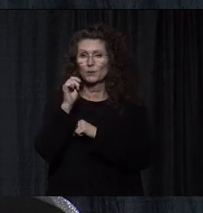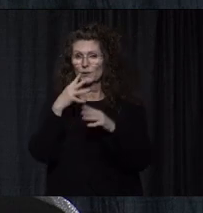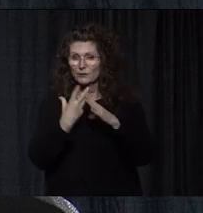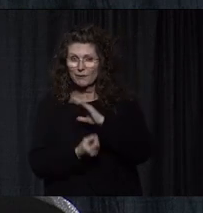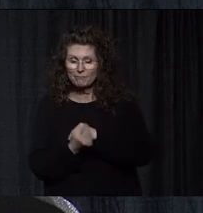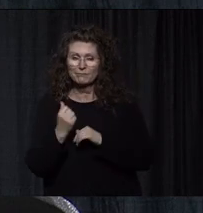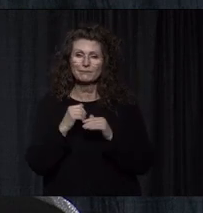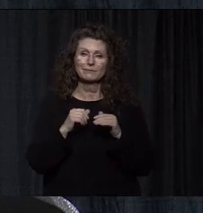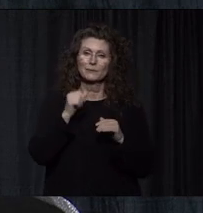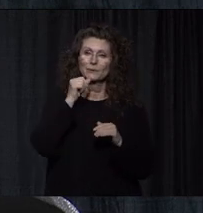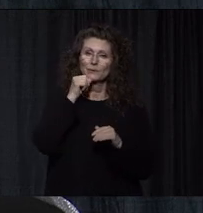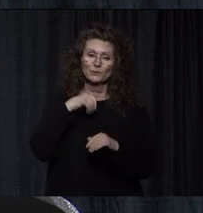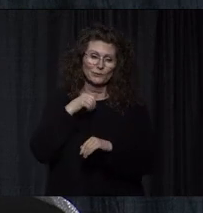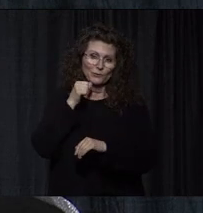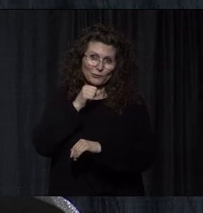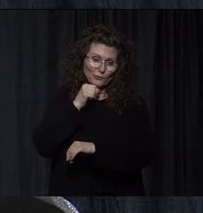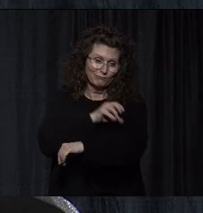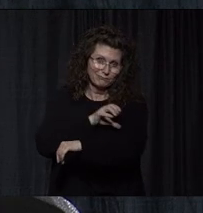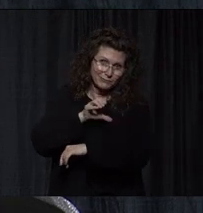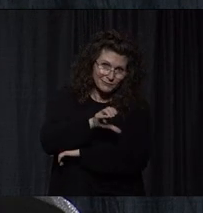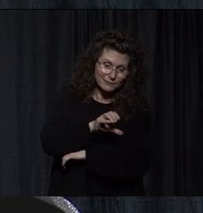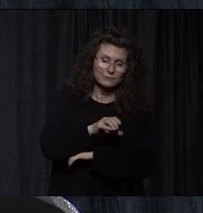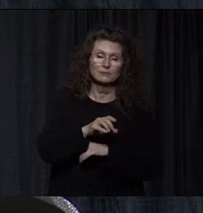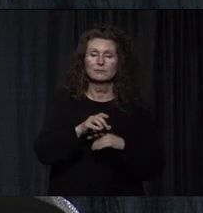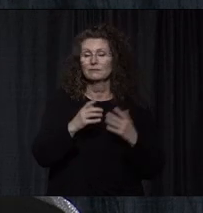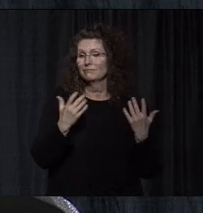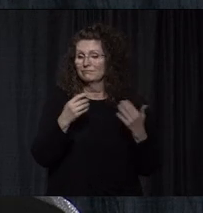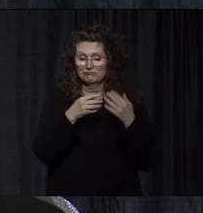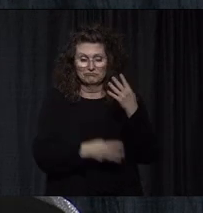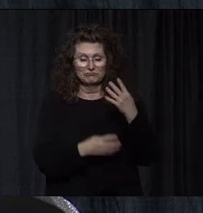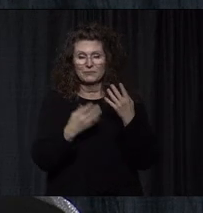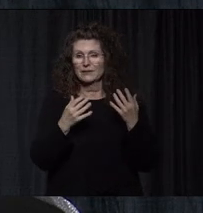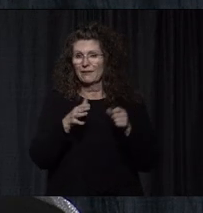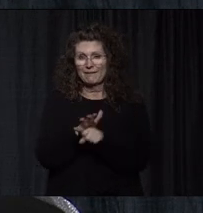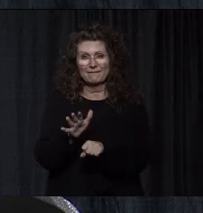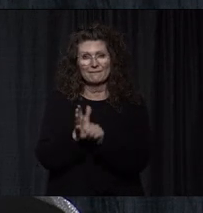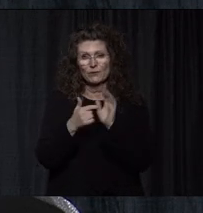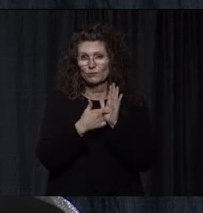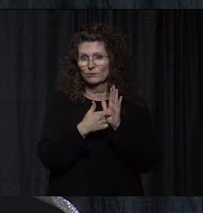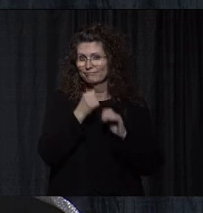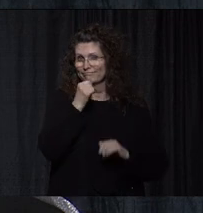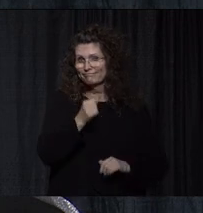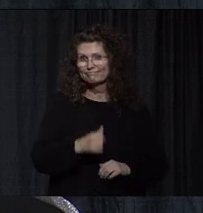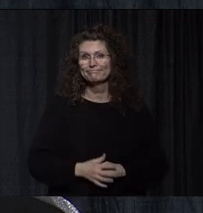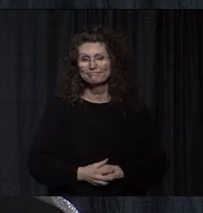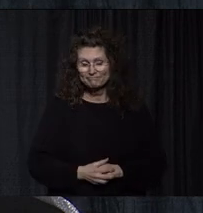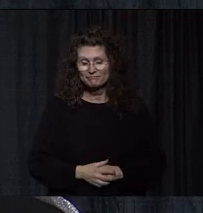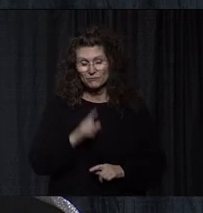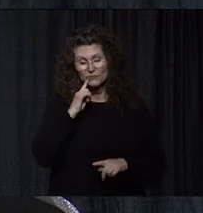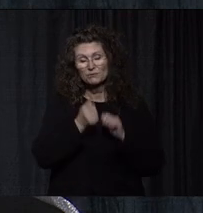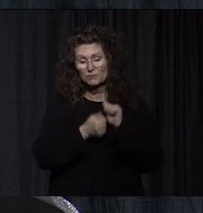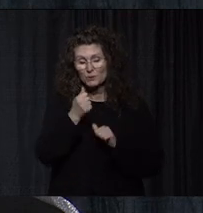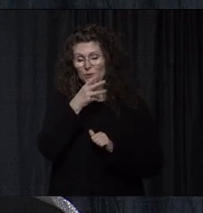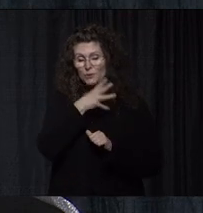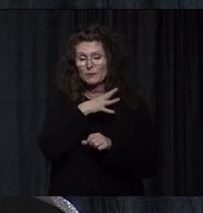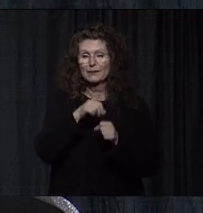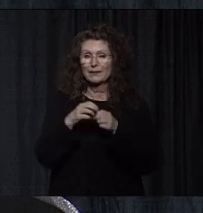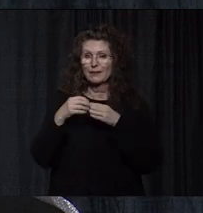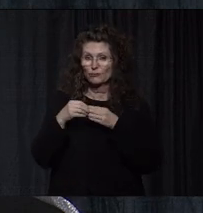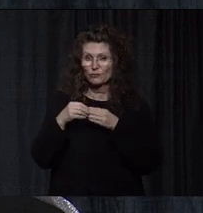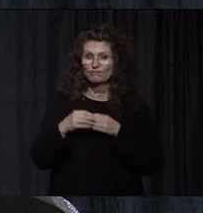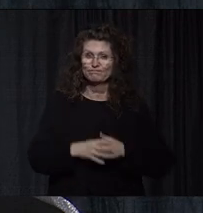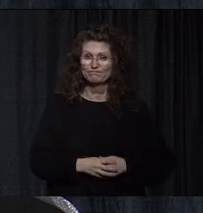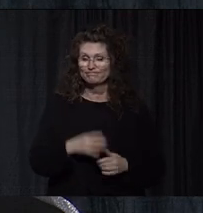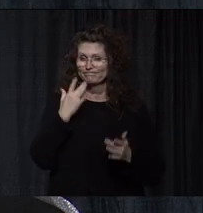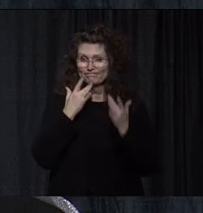girls' empowerment, and that is still underrepresented amongst most women leadership. Paulette's